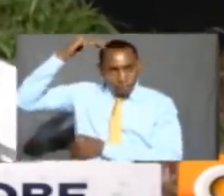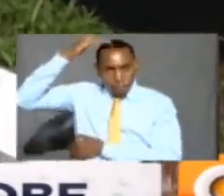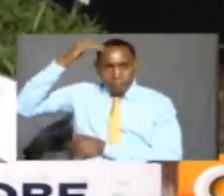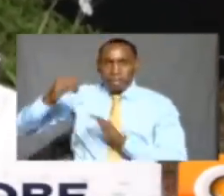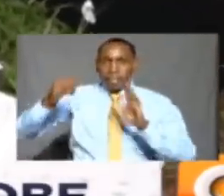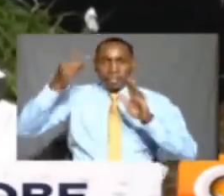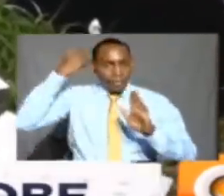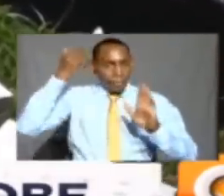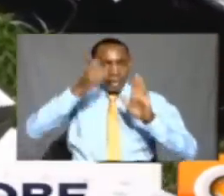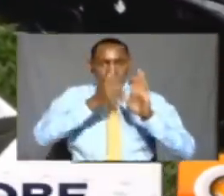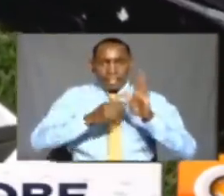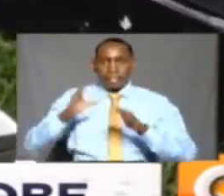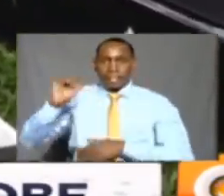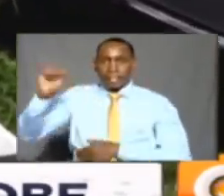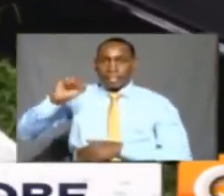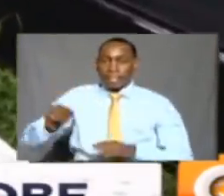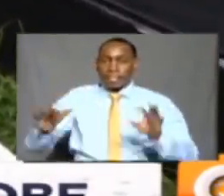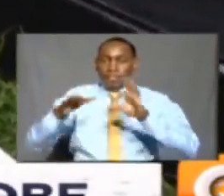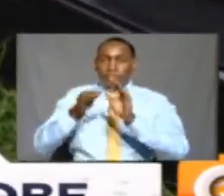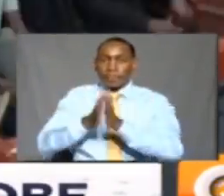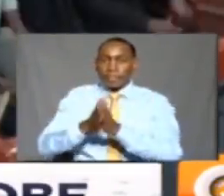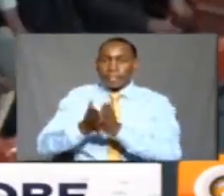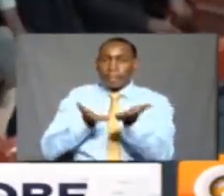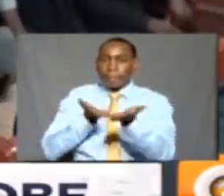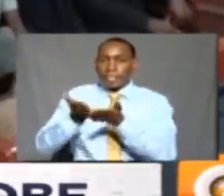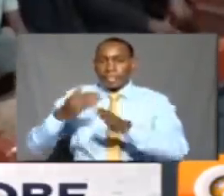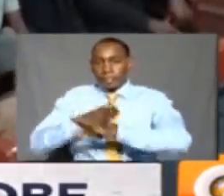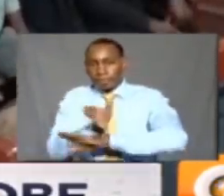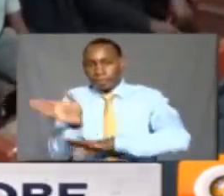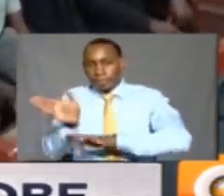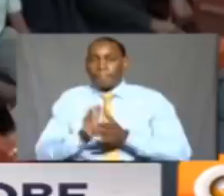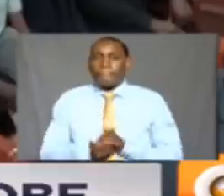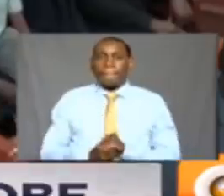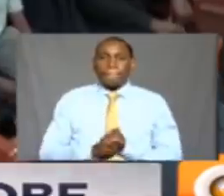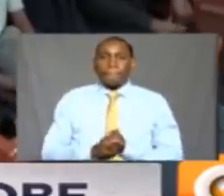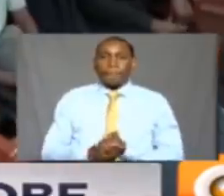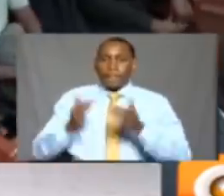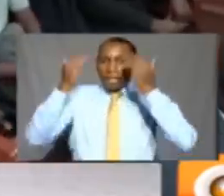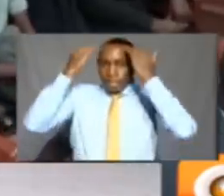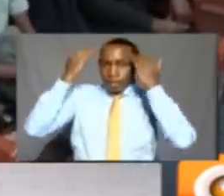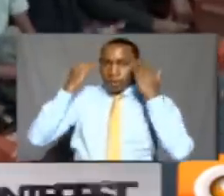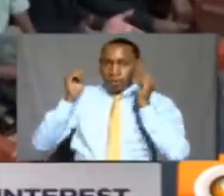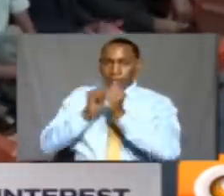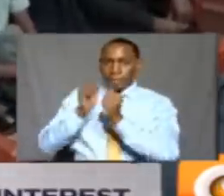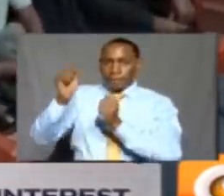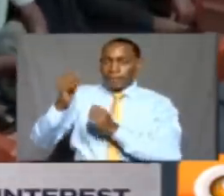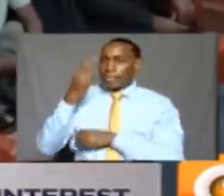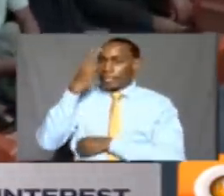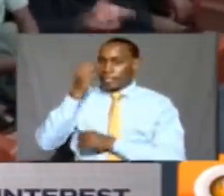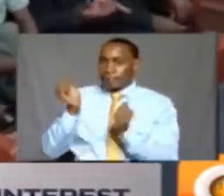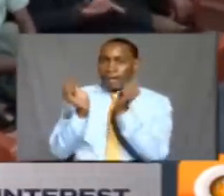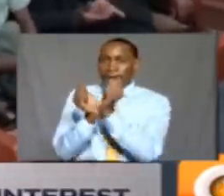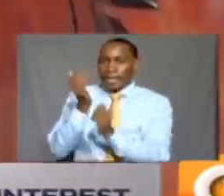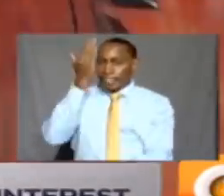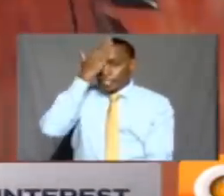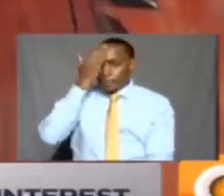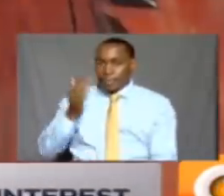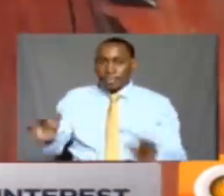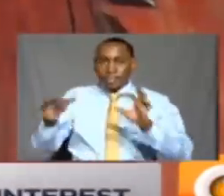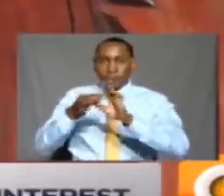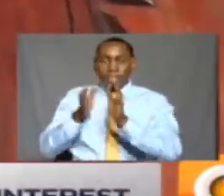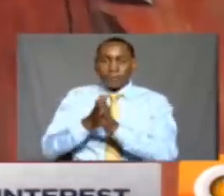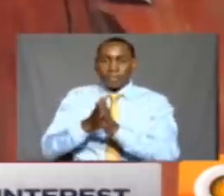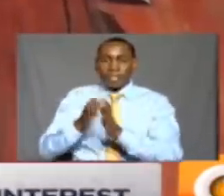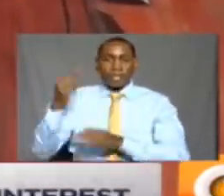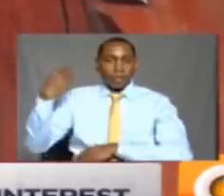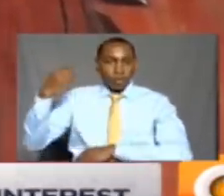blacklisted a cabinet secretary for being linked to the ring. In court, the 15 suspects arrested on Monday in connection to the